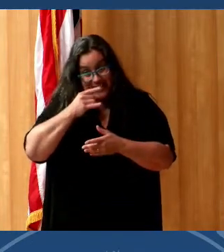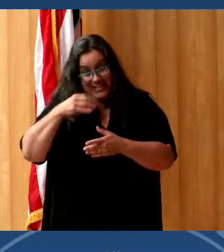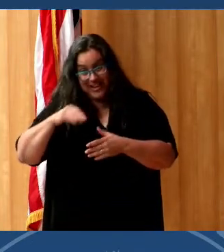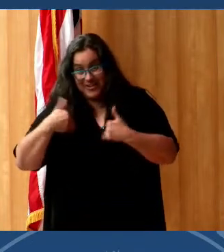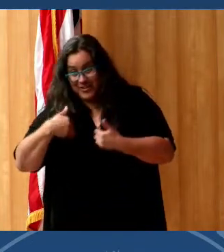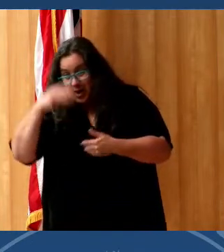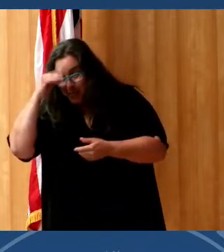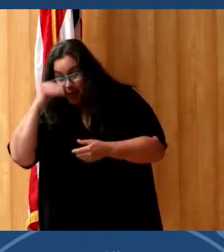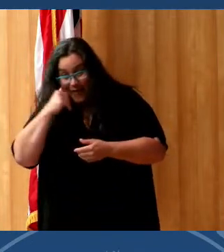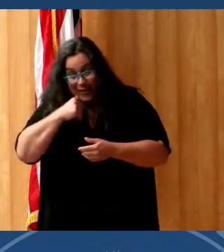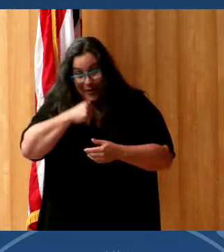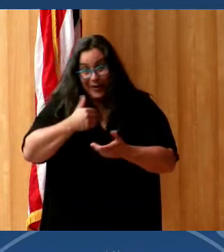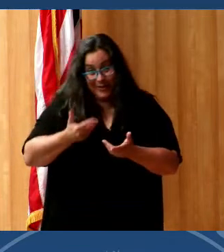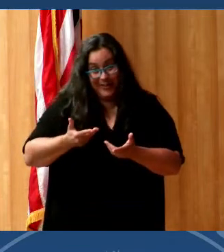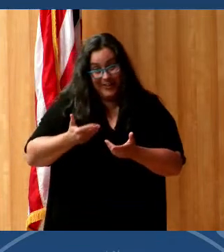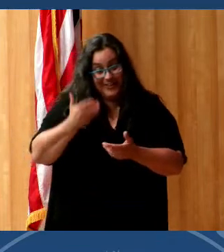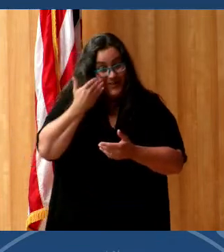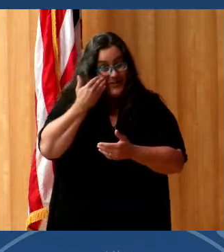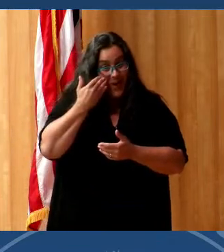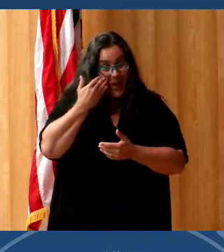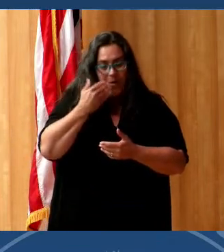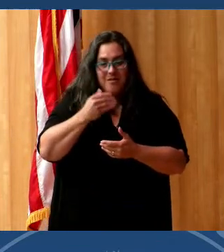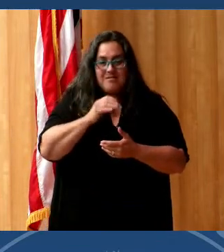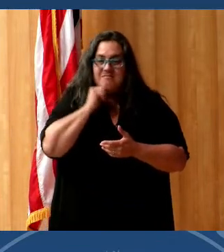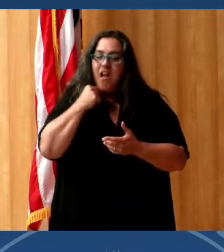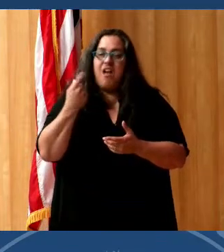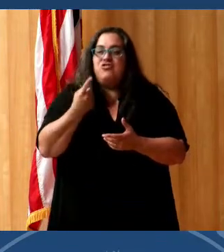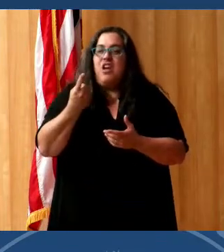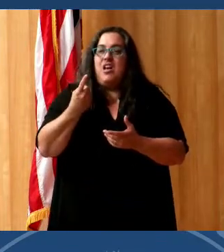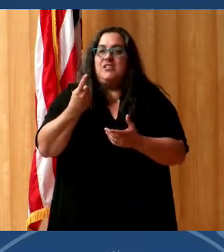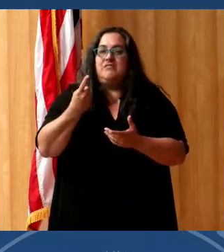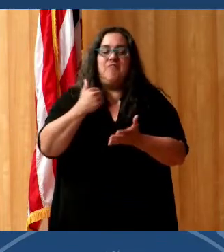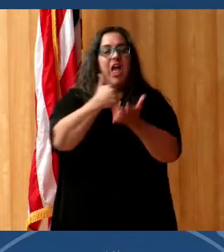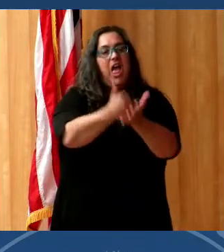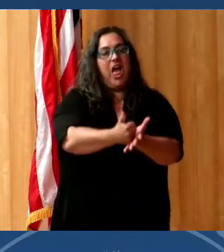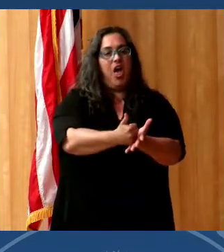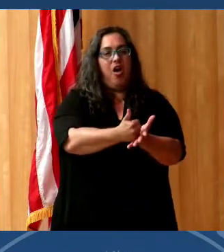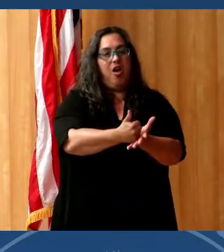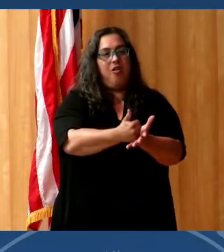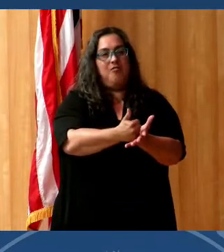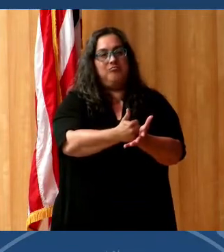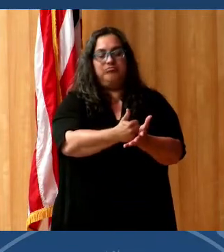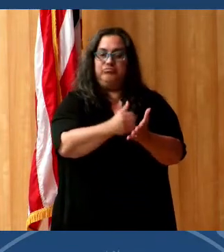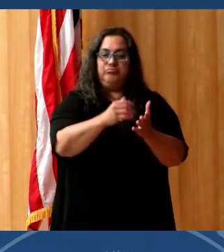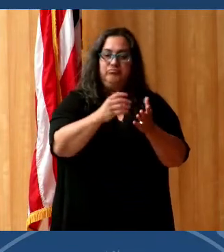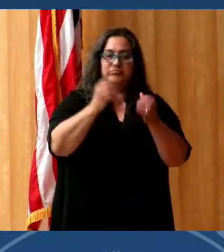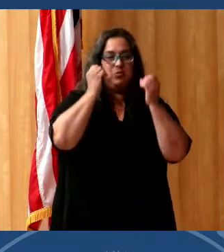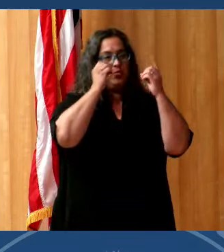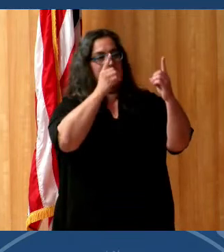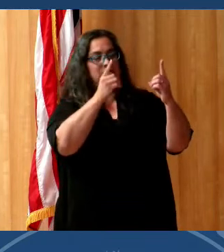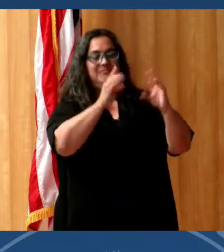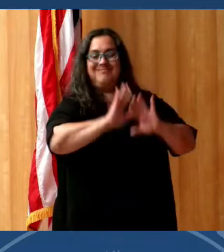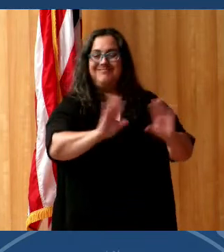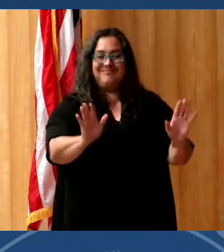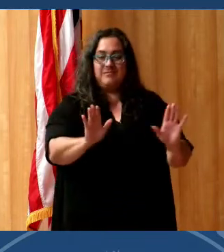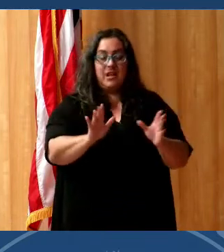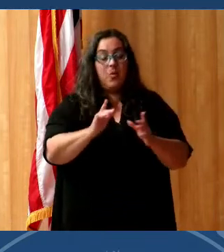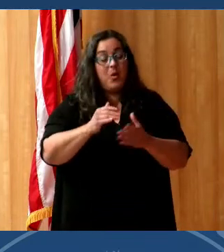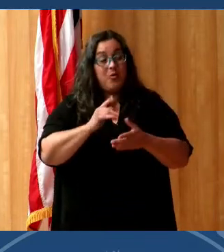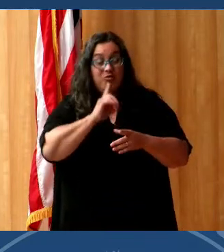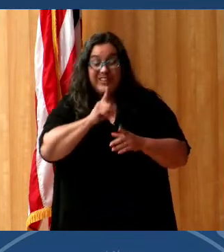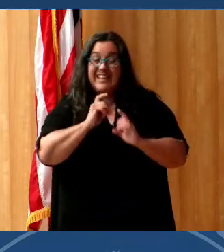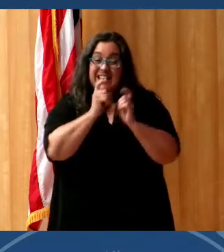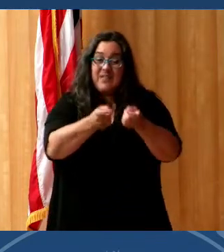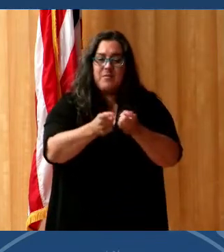boy or a young girl, that it was more than just about helping them close an academic gap. It was really about giving them